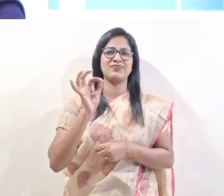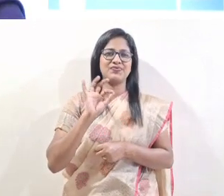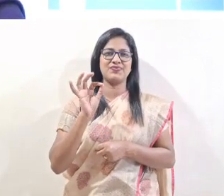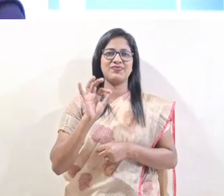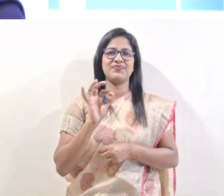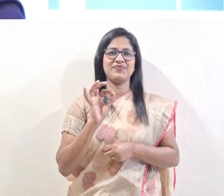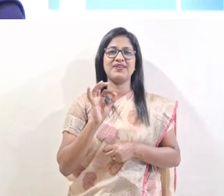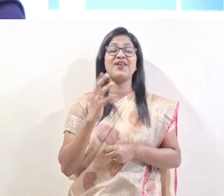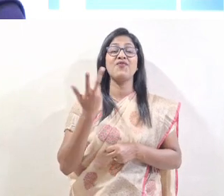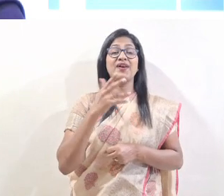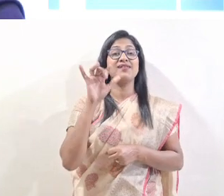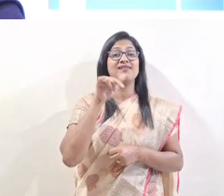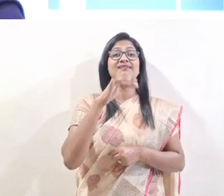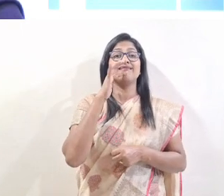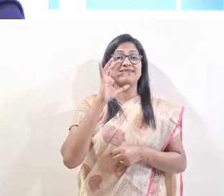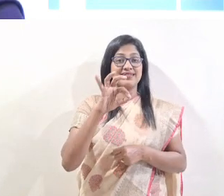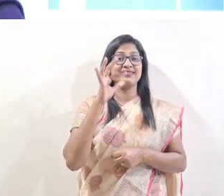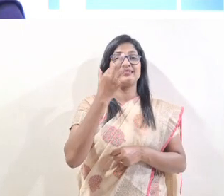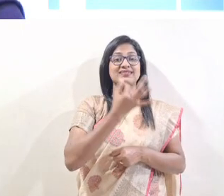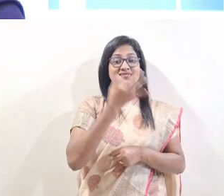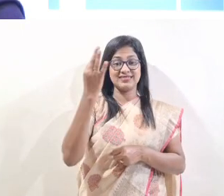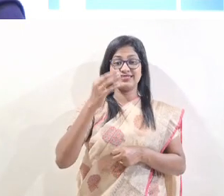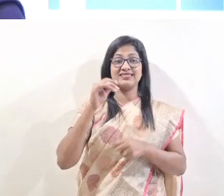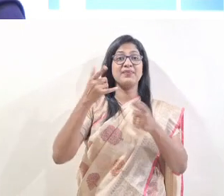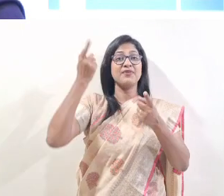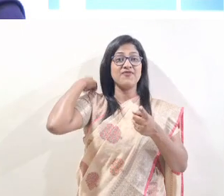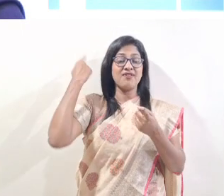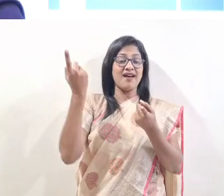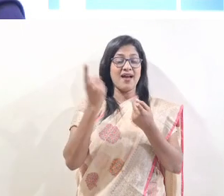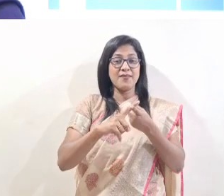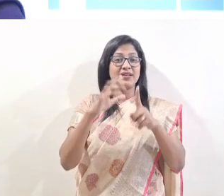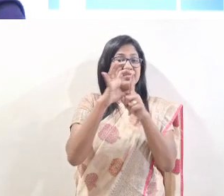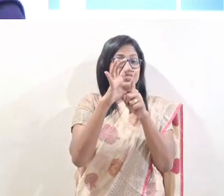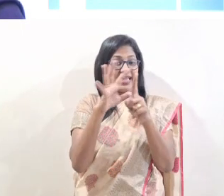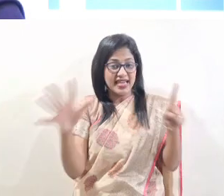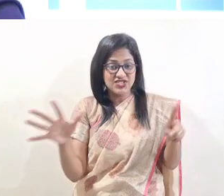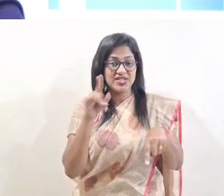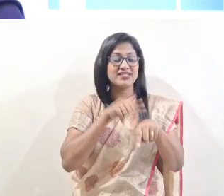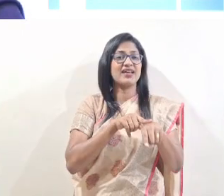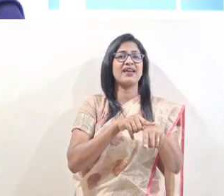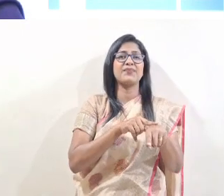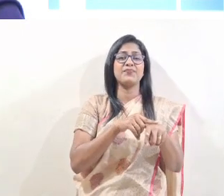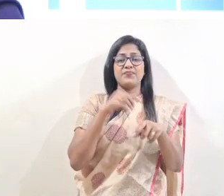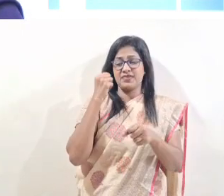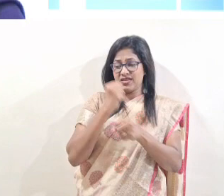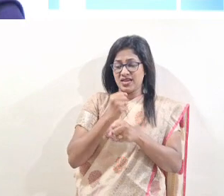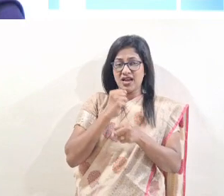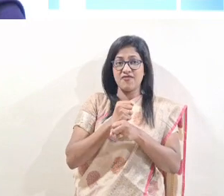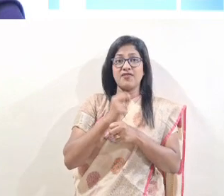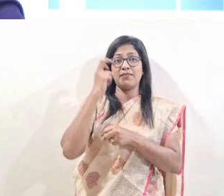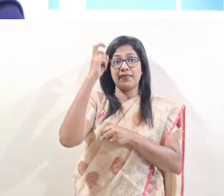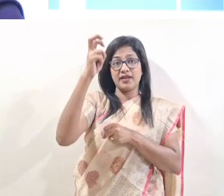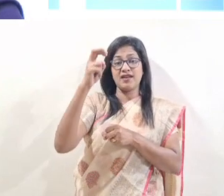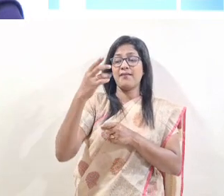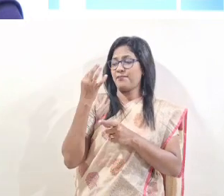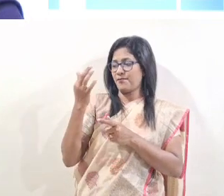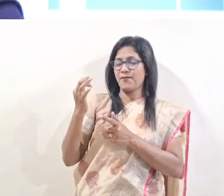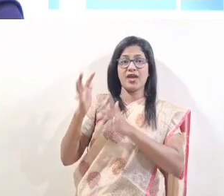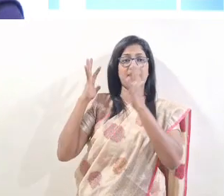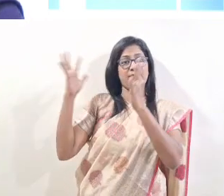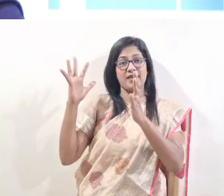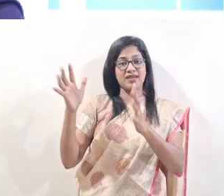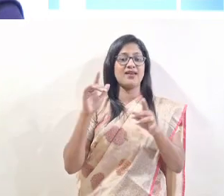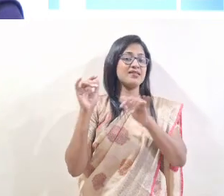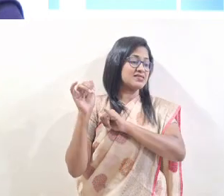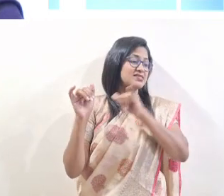because especially at the time of disaster, the government metros may have deep pockets which the private